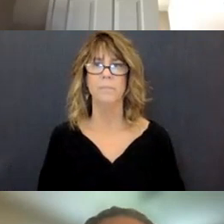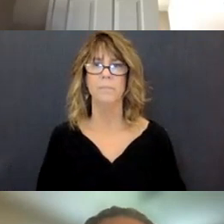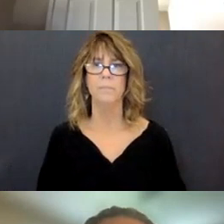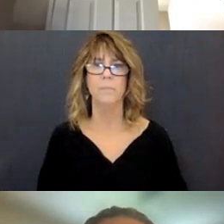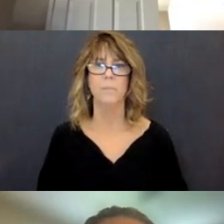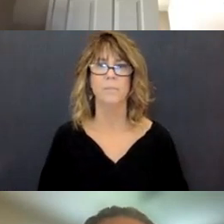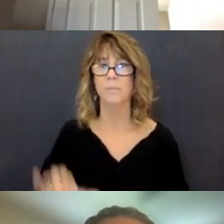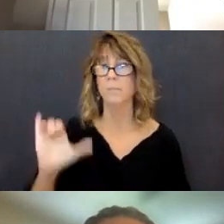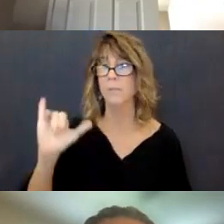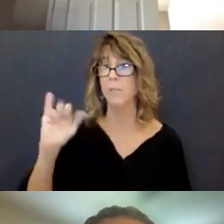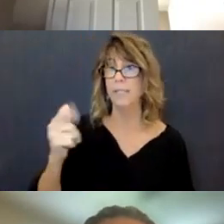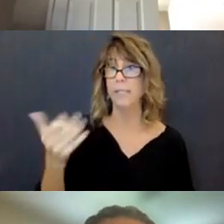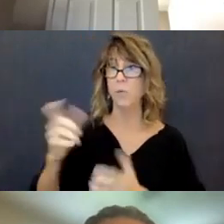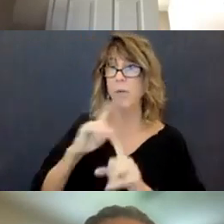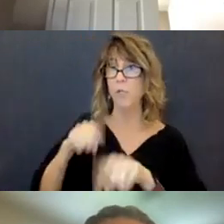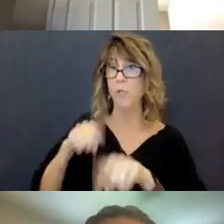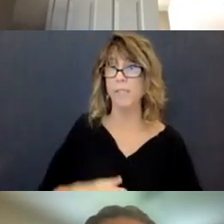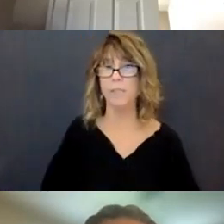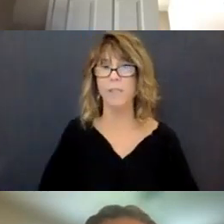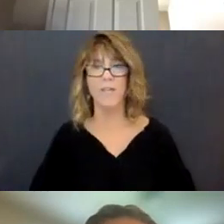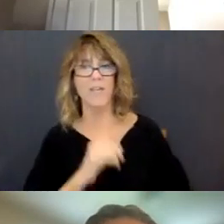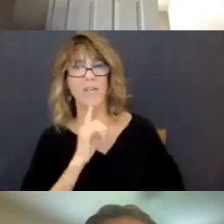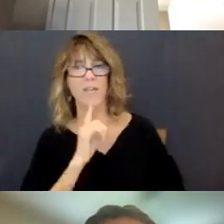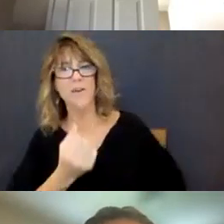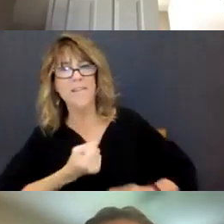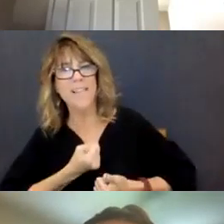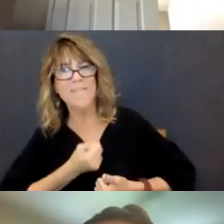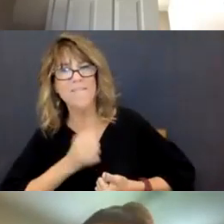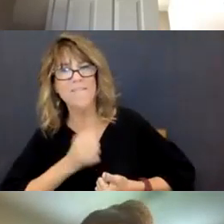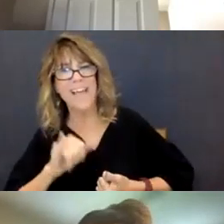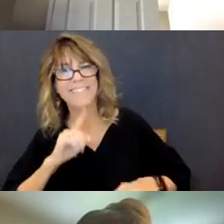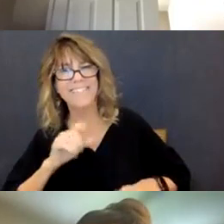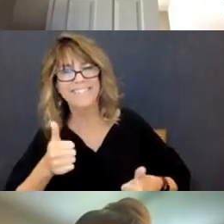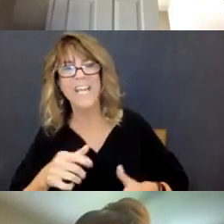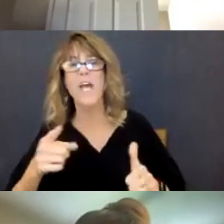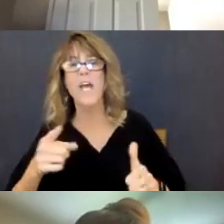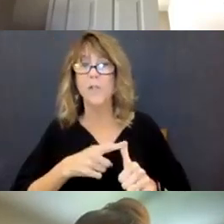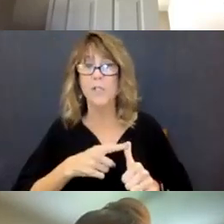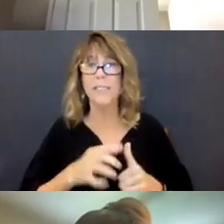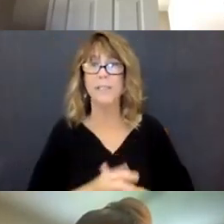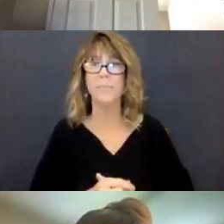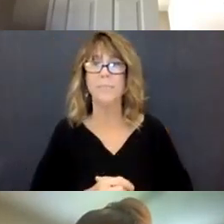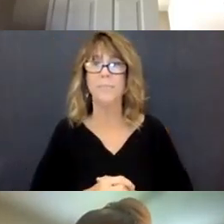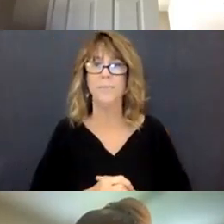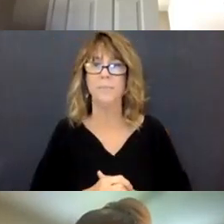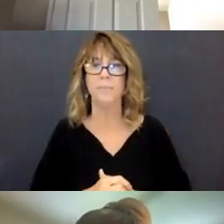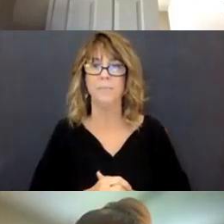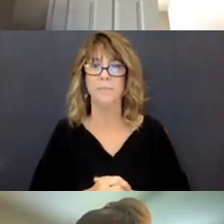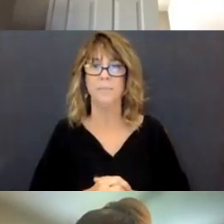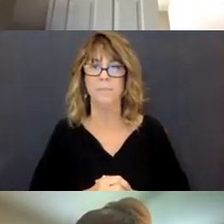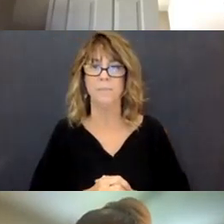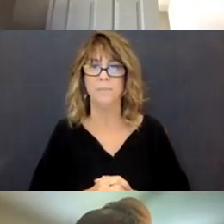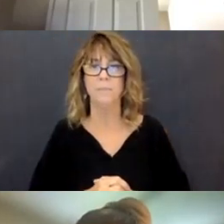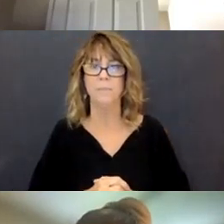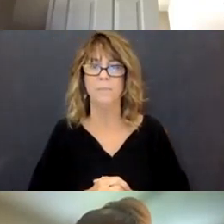Cynthia, do you want to take that? Sure, I would love to. Thank you. First of all, we want to come to the table